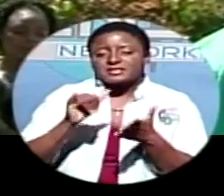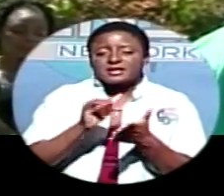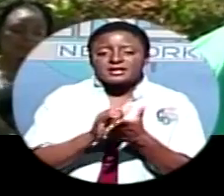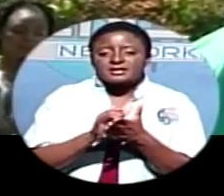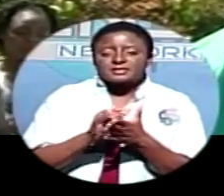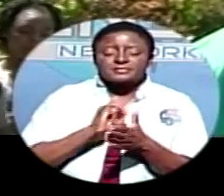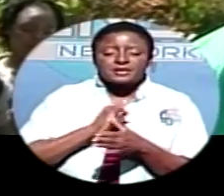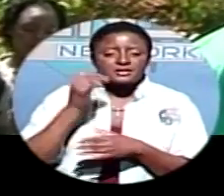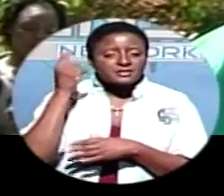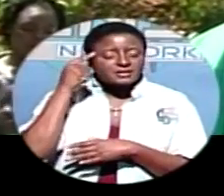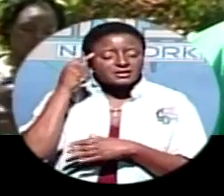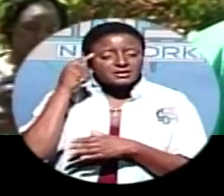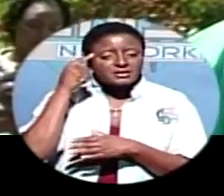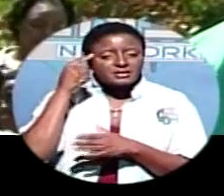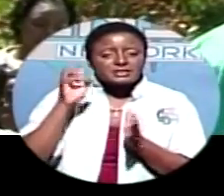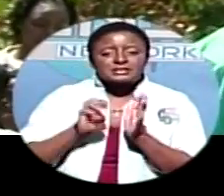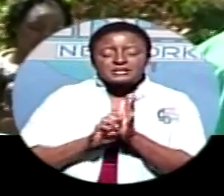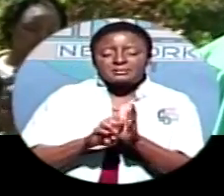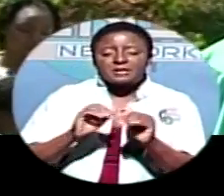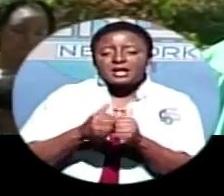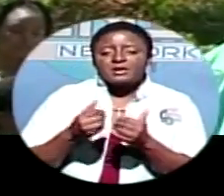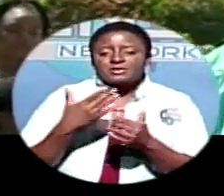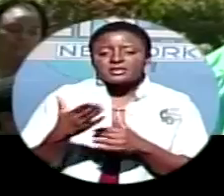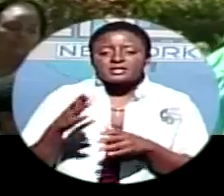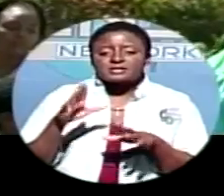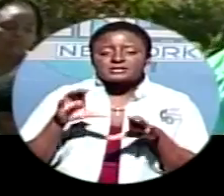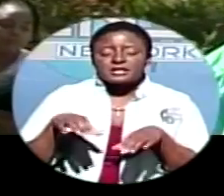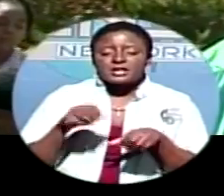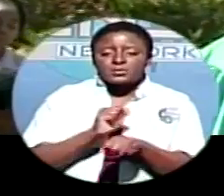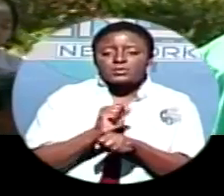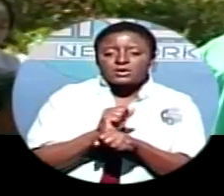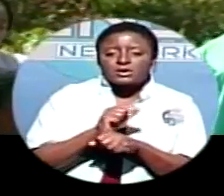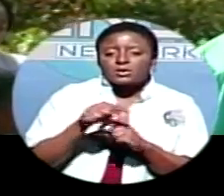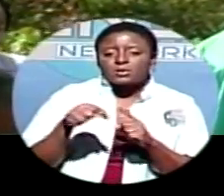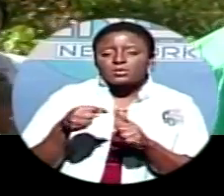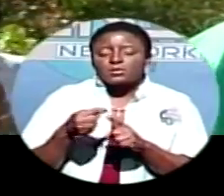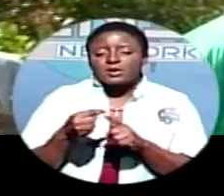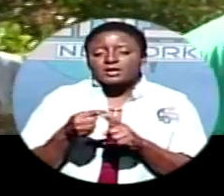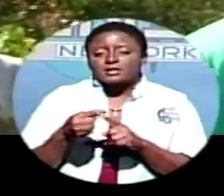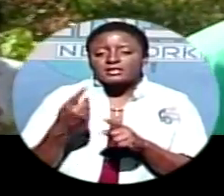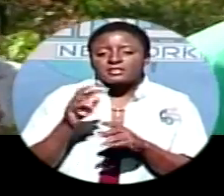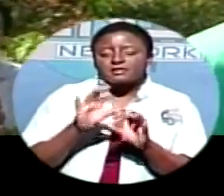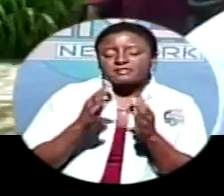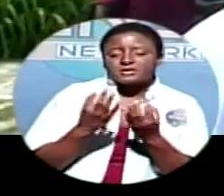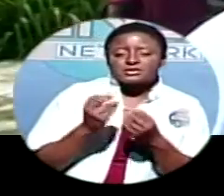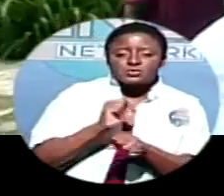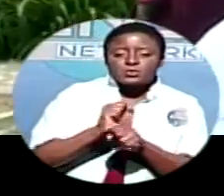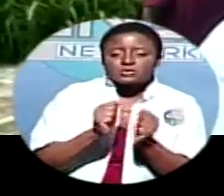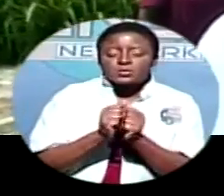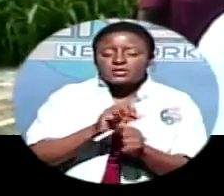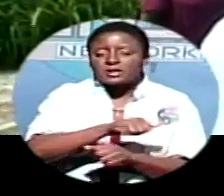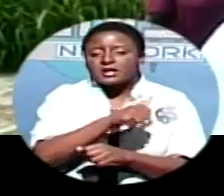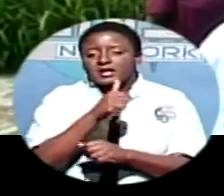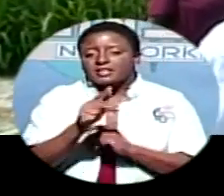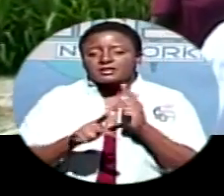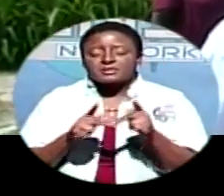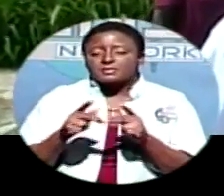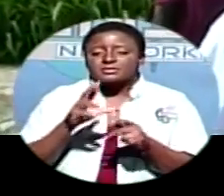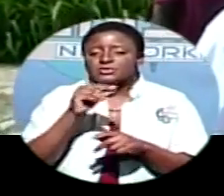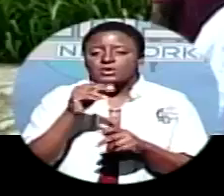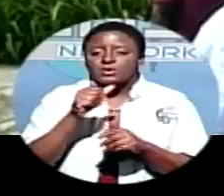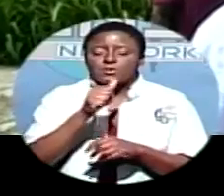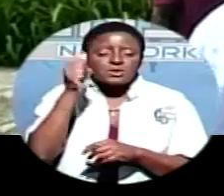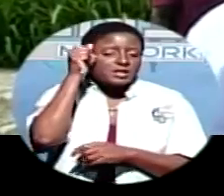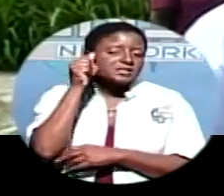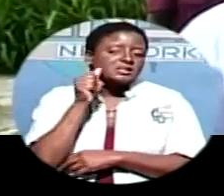I think it's an example of how things can work when, you know, when the foundation works with other people. There will be no adults on this boat,